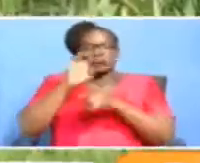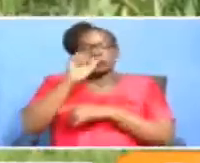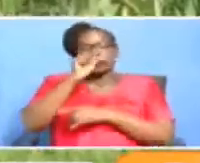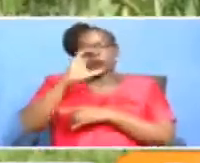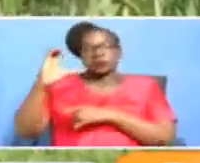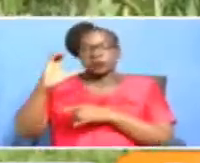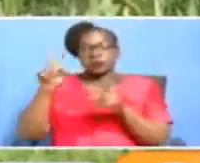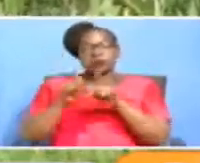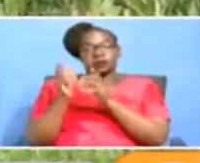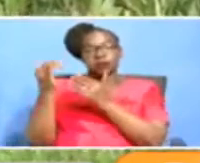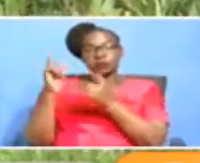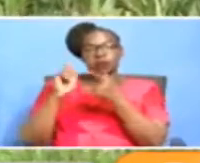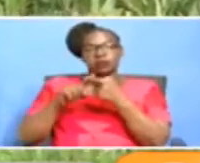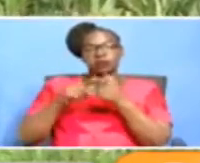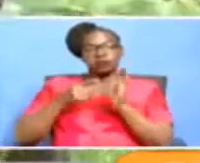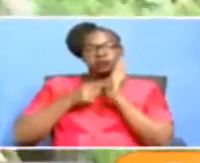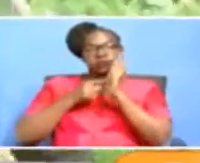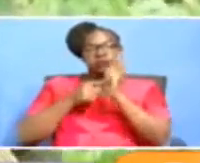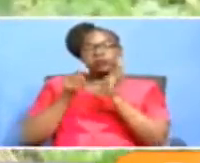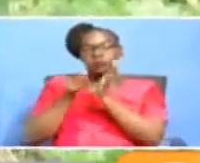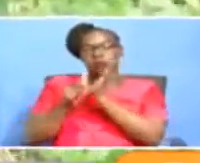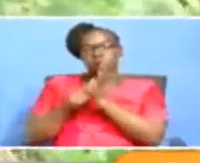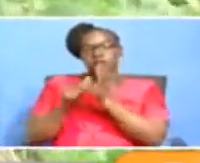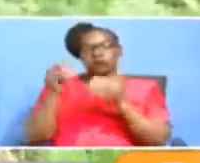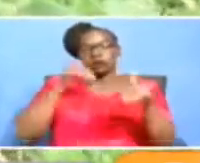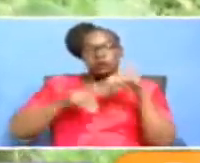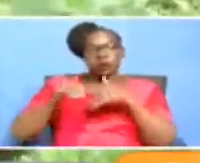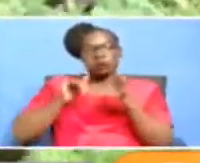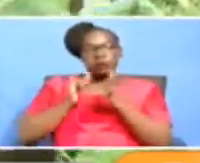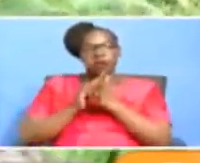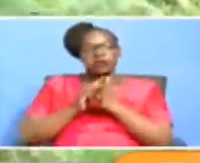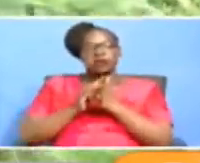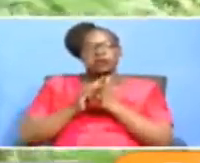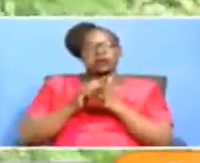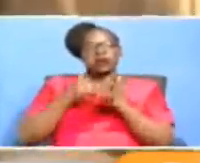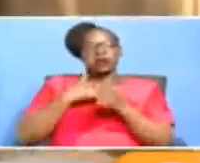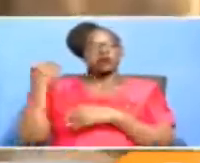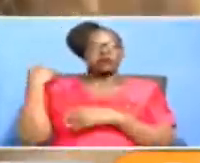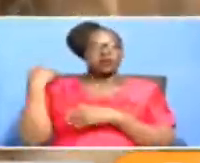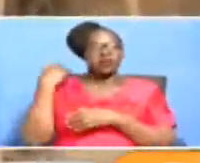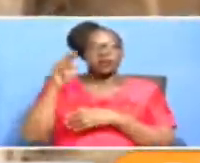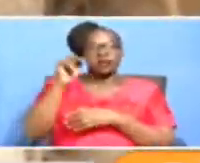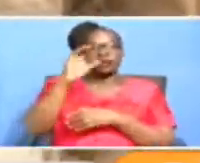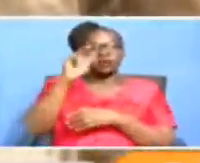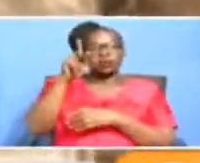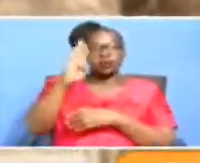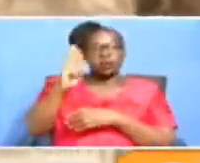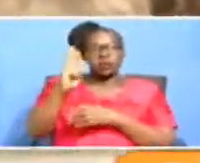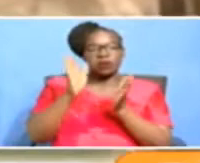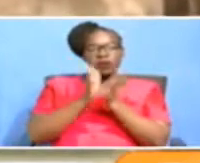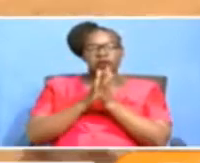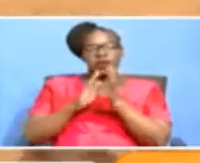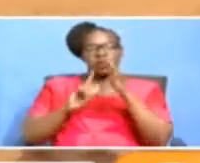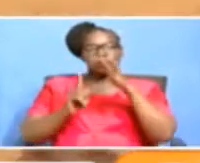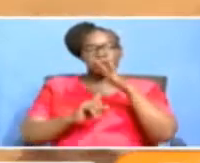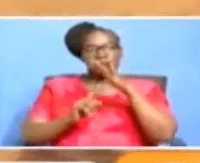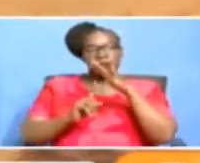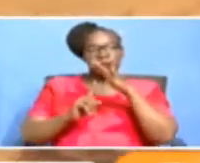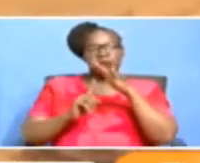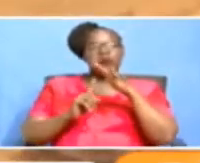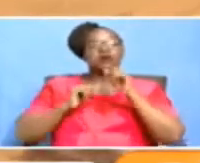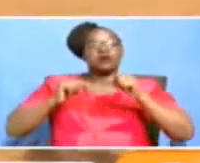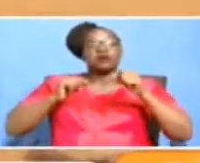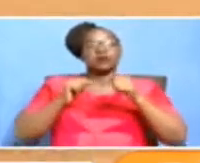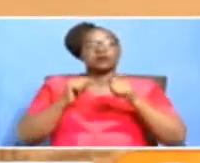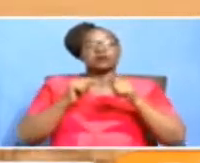also expected to unravel the maize scandal that has bogged the NCPB and officials from the Ministry of Agriculture.